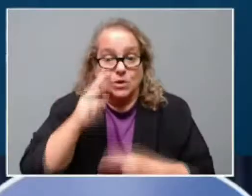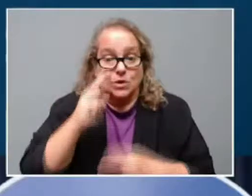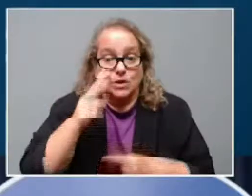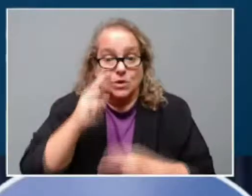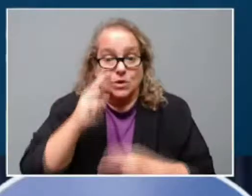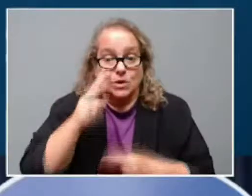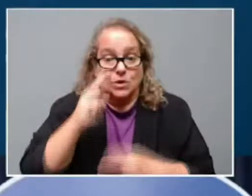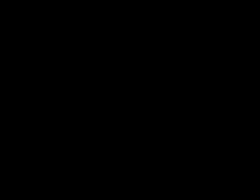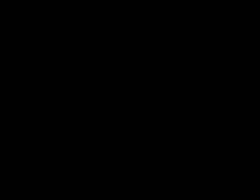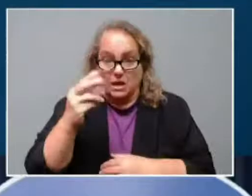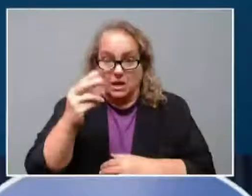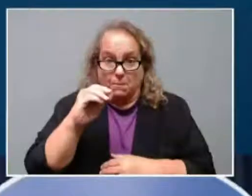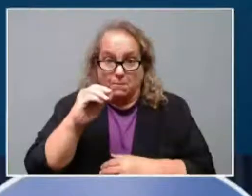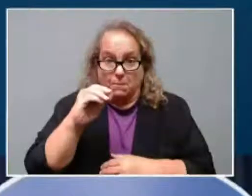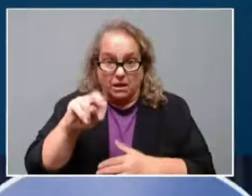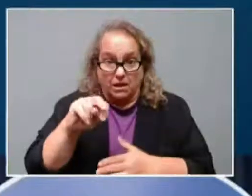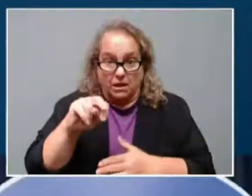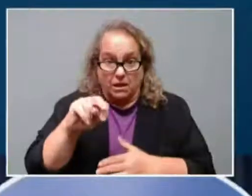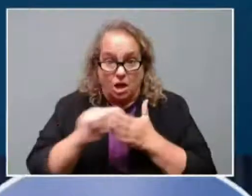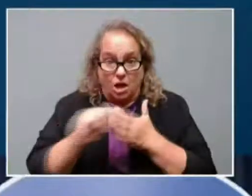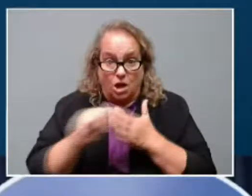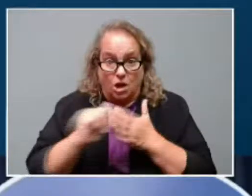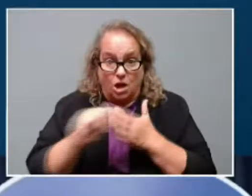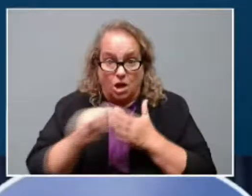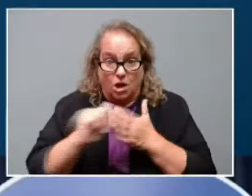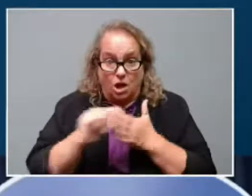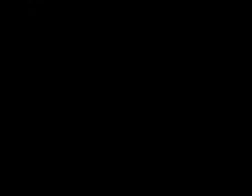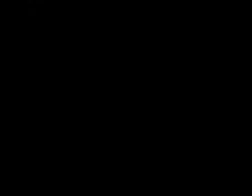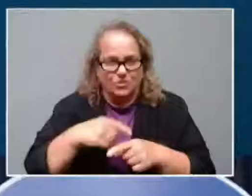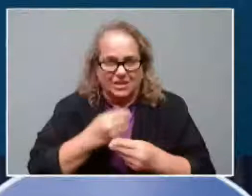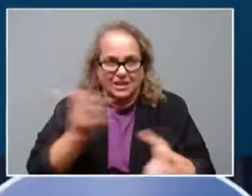back to that consumer. But Connect is now bigger than that.